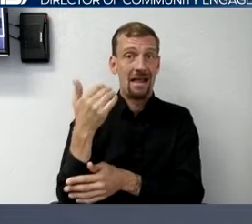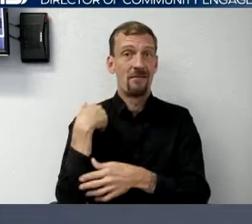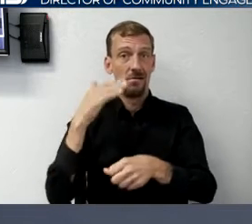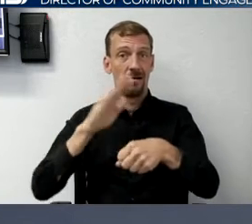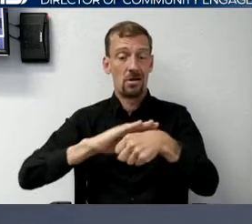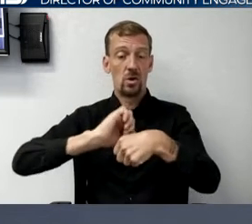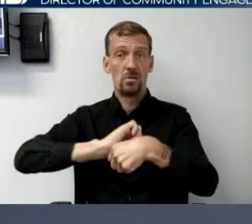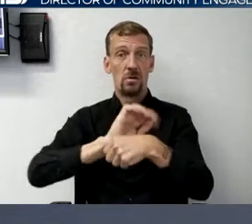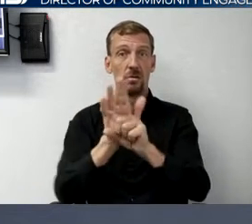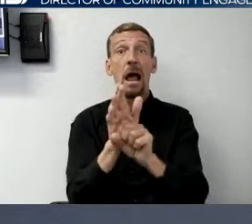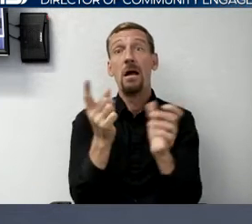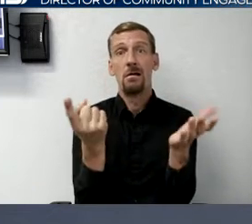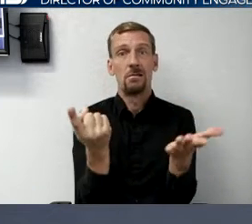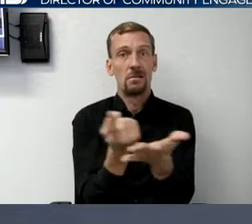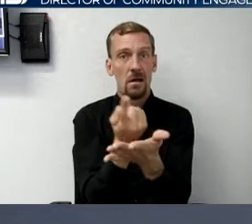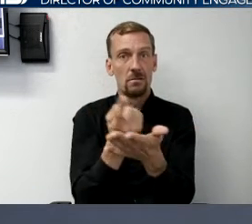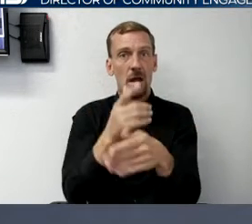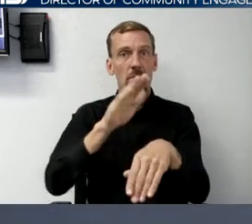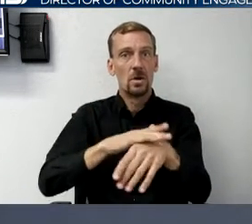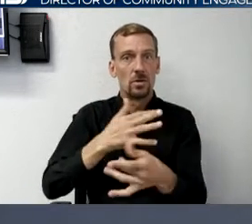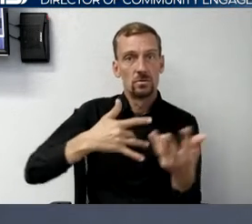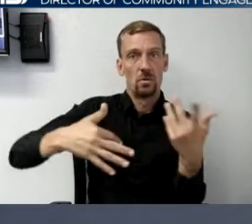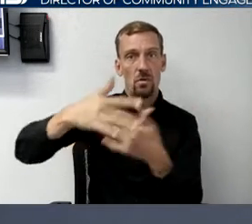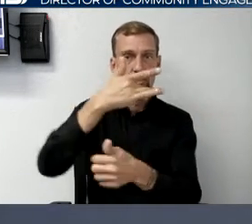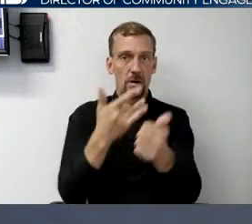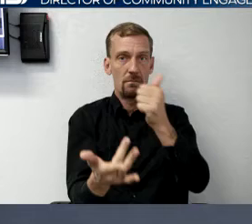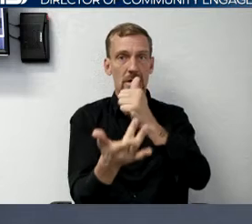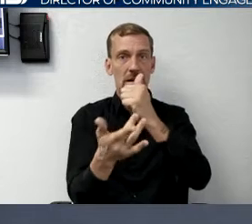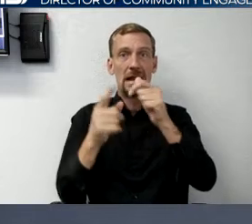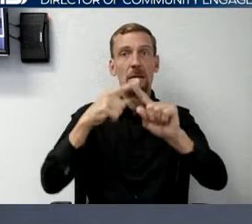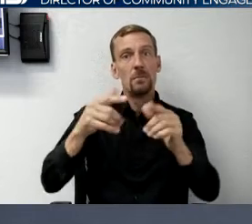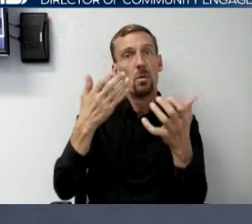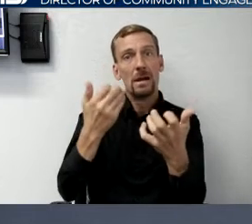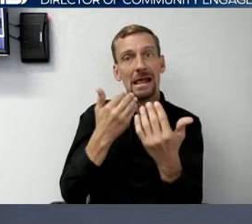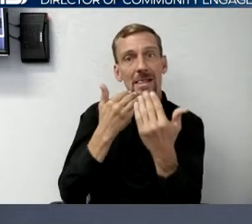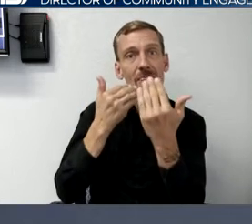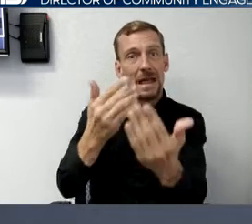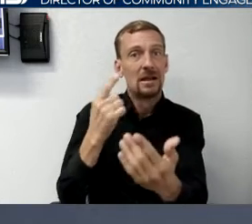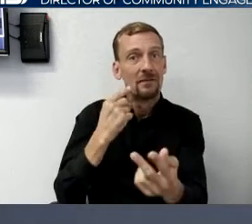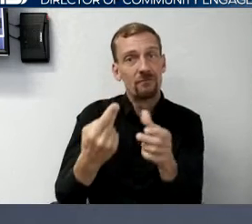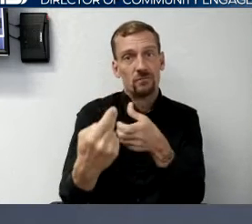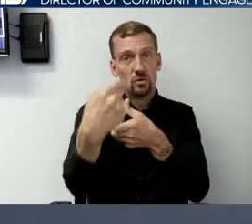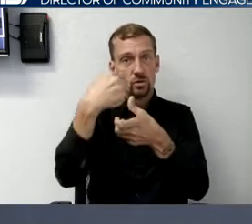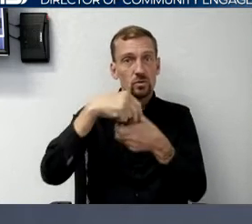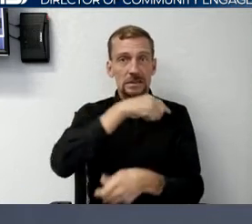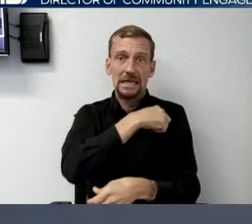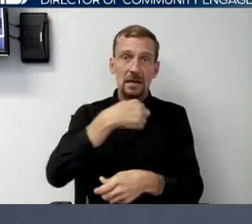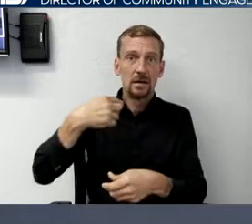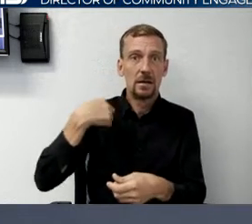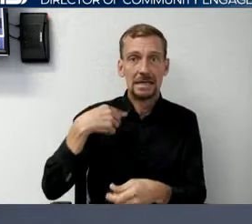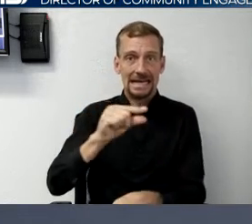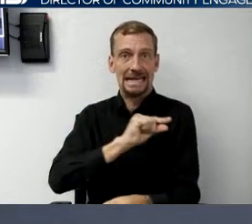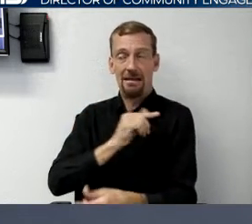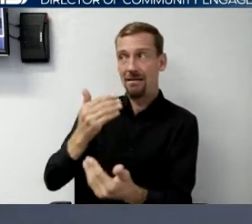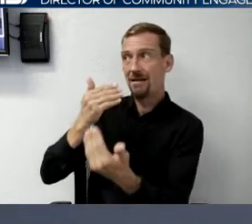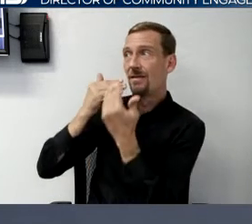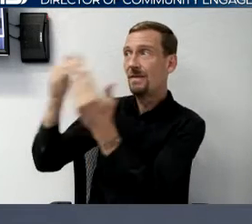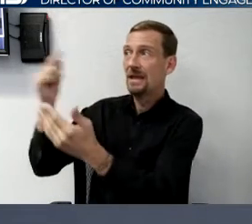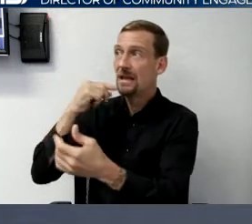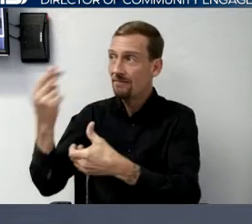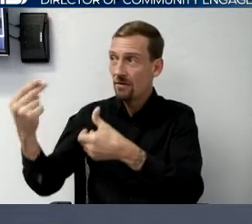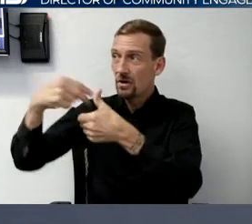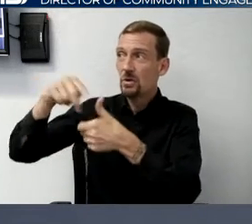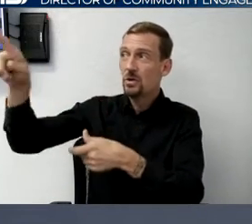media. So thank you again for joining us. Gary, it's good to see you virtually. And you're looking